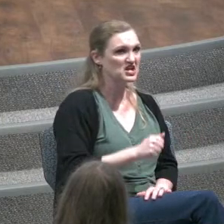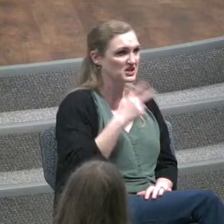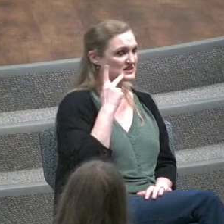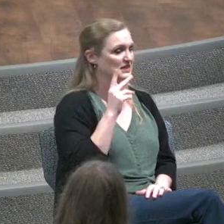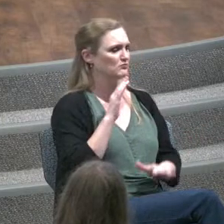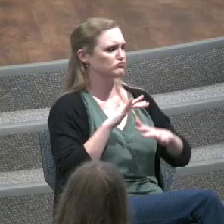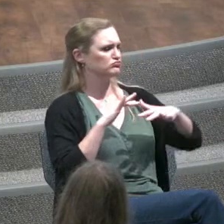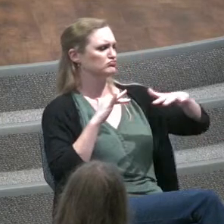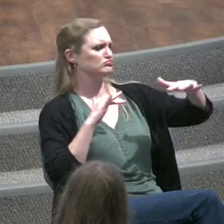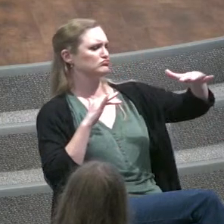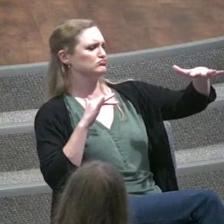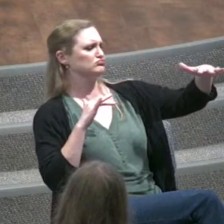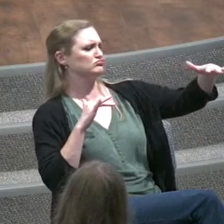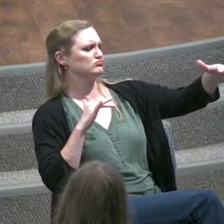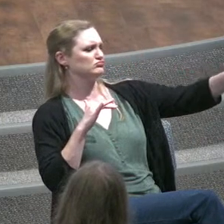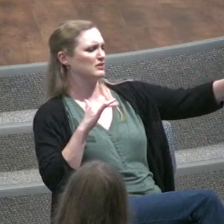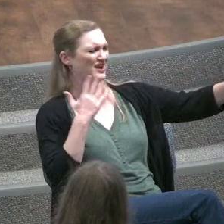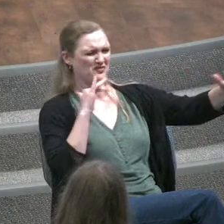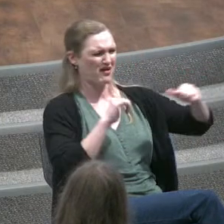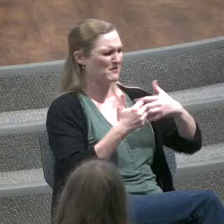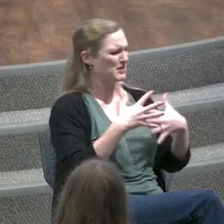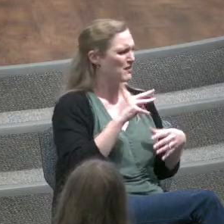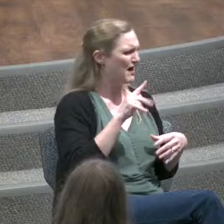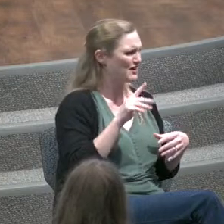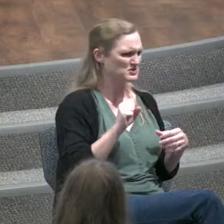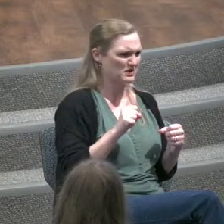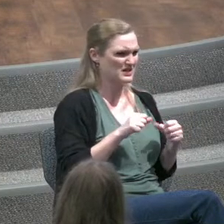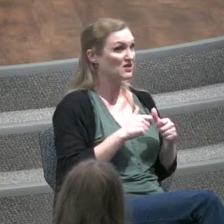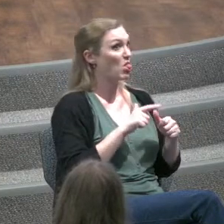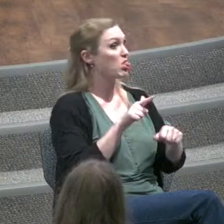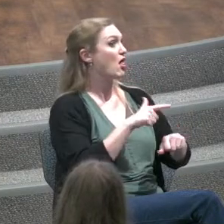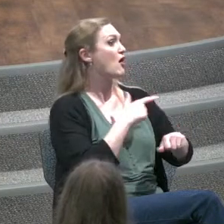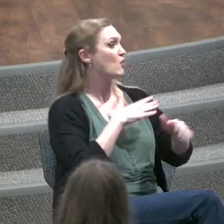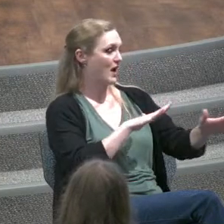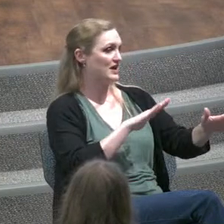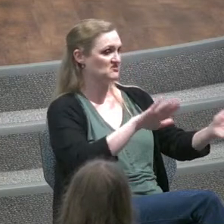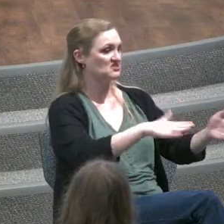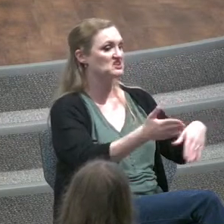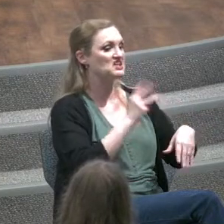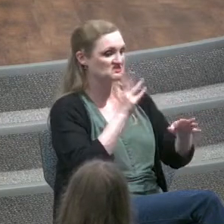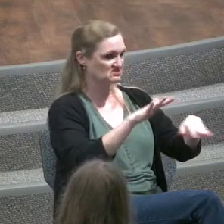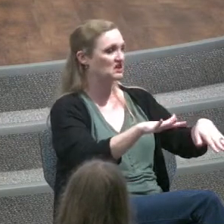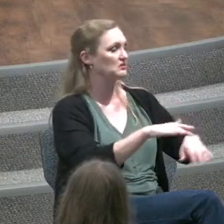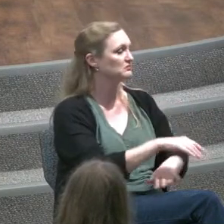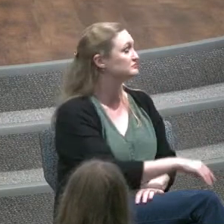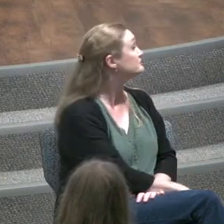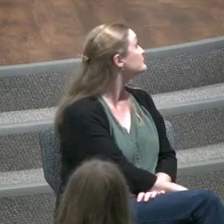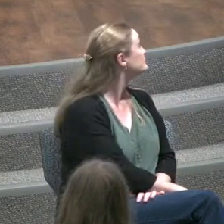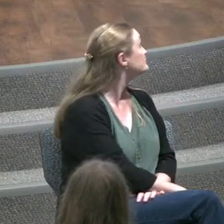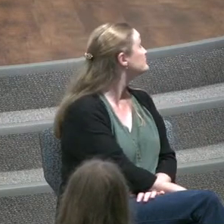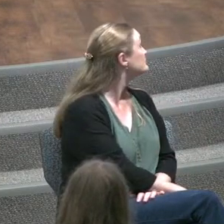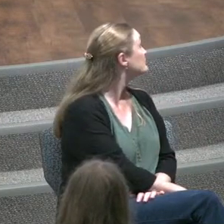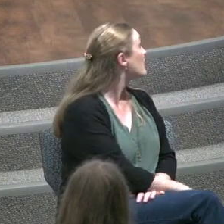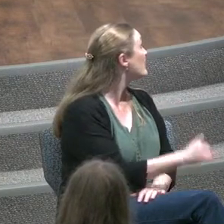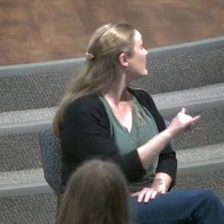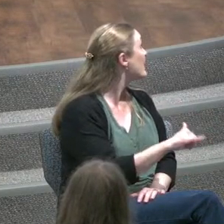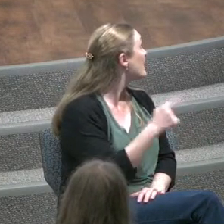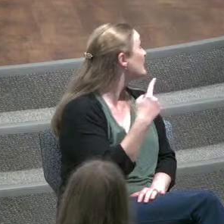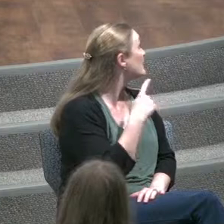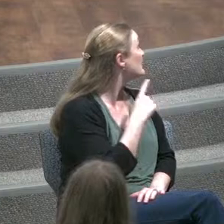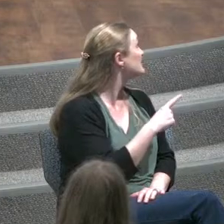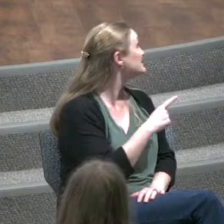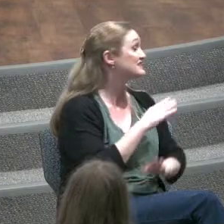can see all the way, I don't know how many miles that is, but you can see all the way to the Dead Sea from there. Now, this